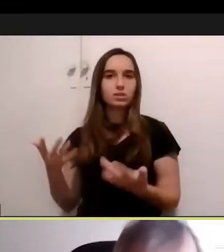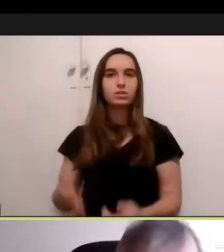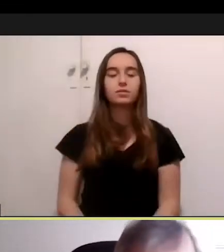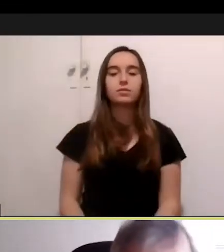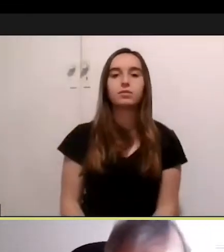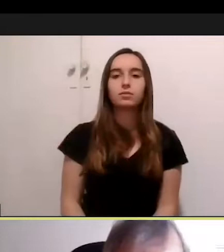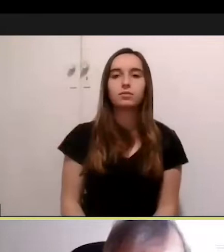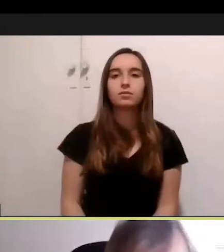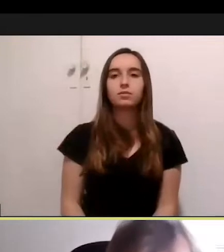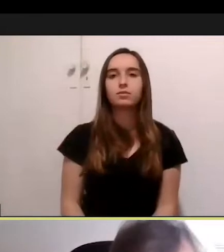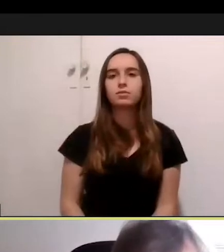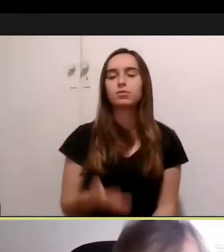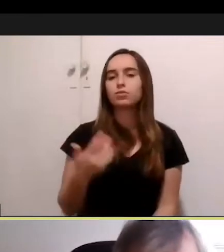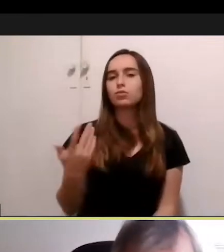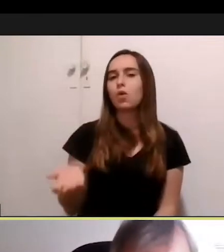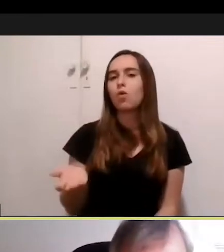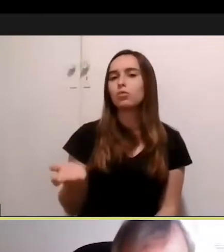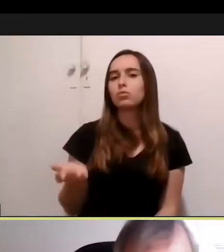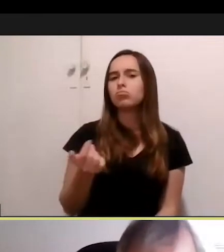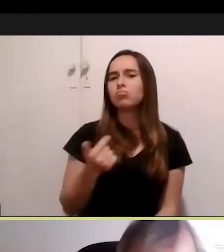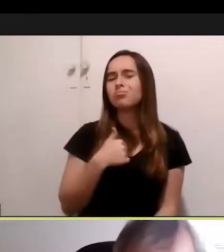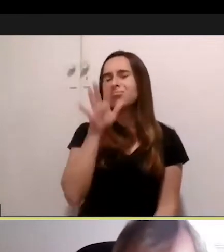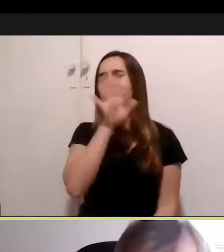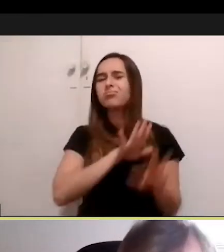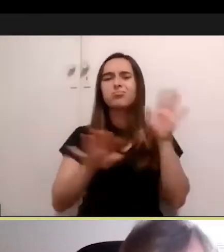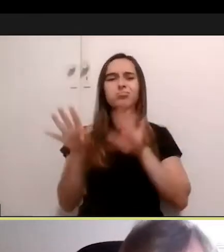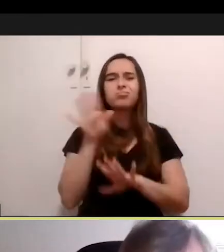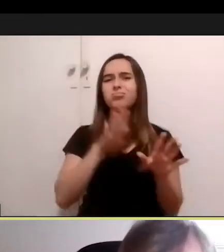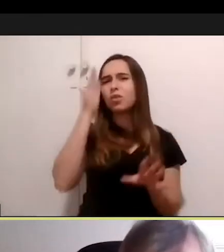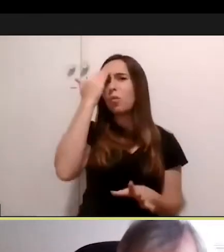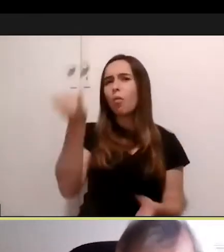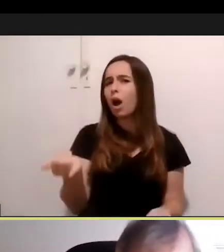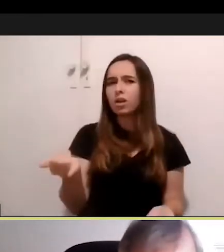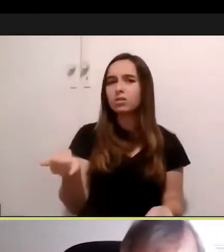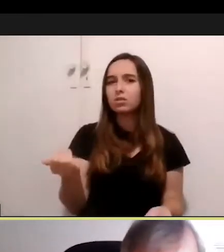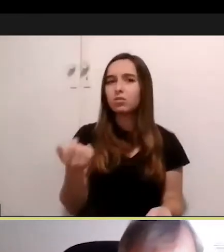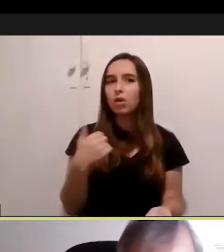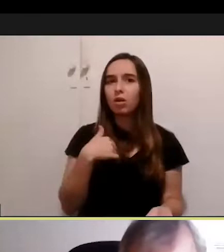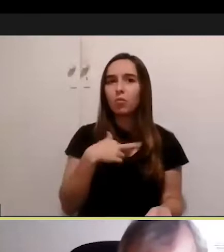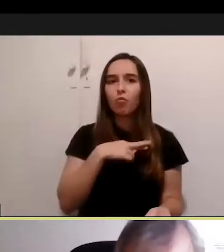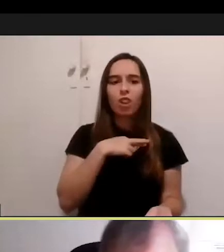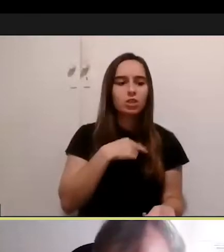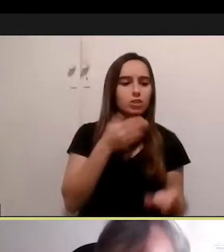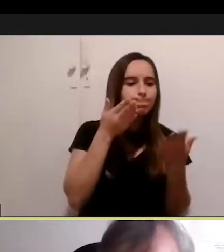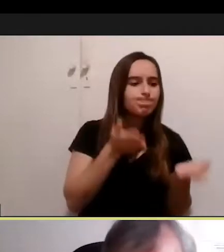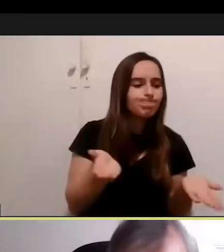So why are we confused? And then I looked at religion. So a Christian religion would